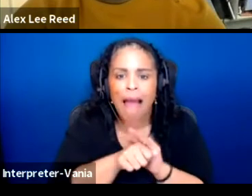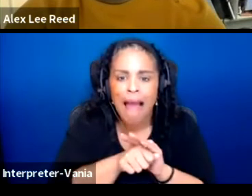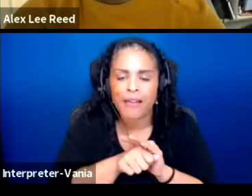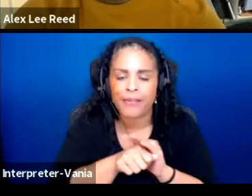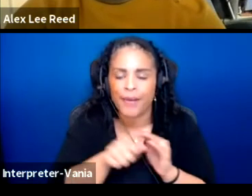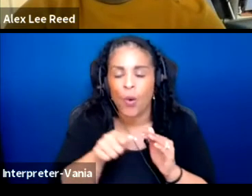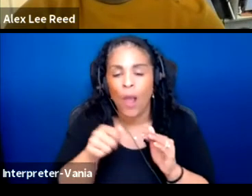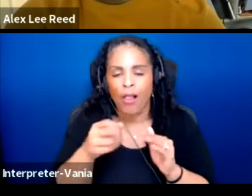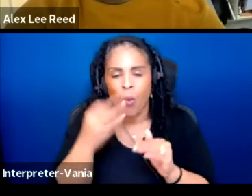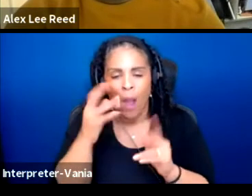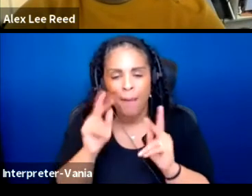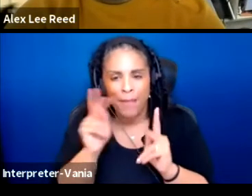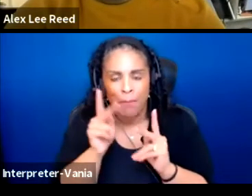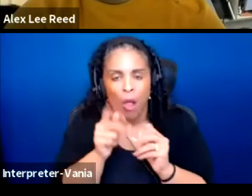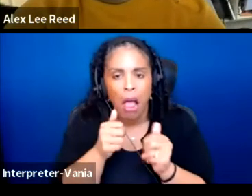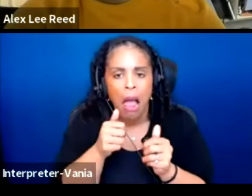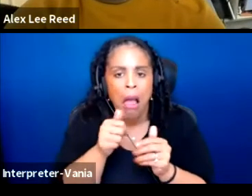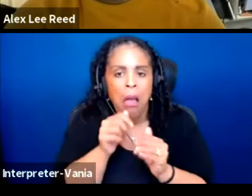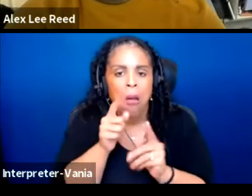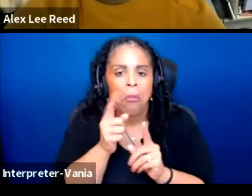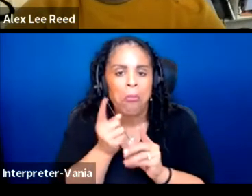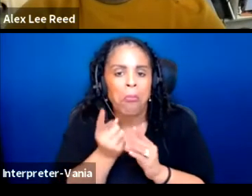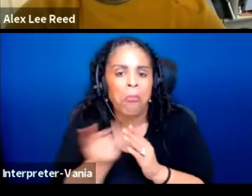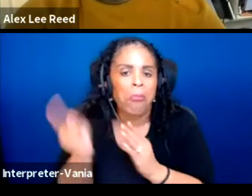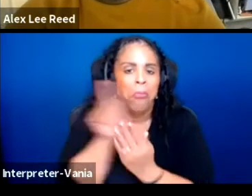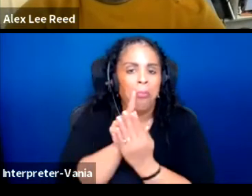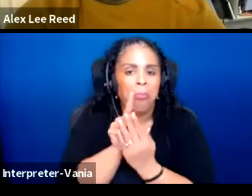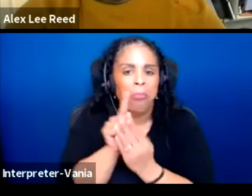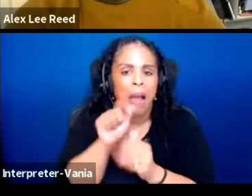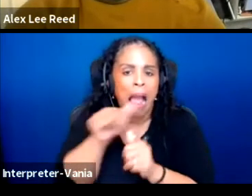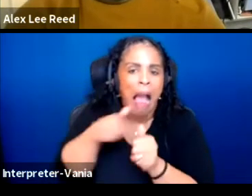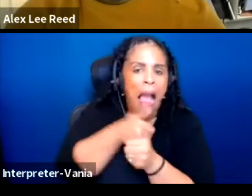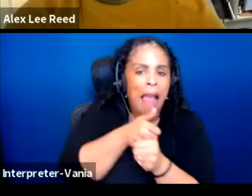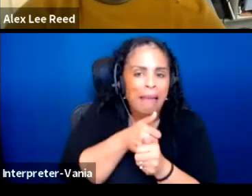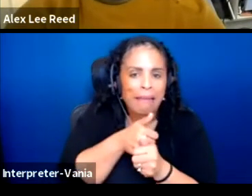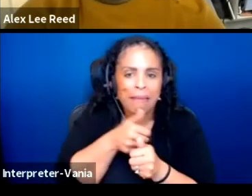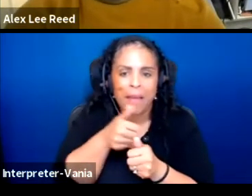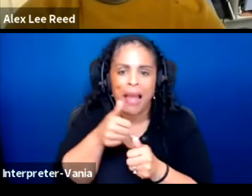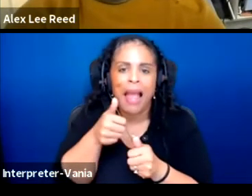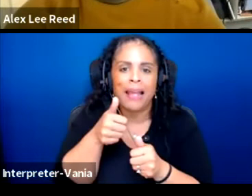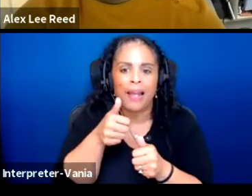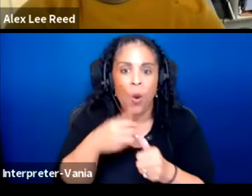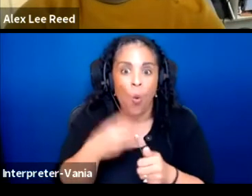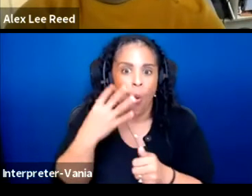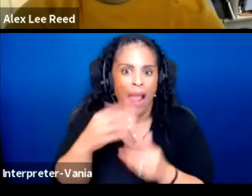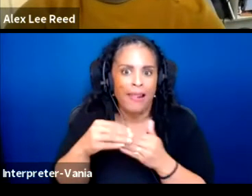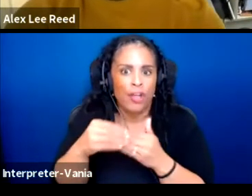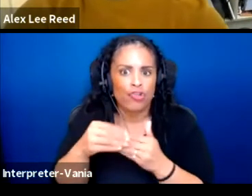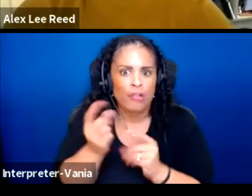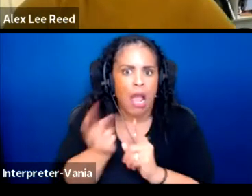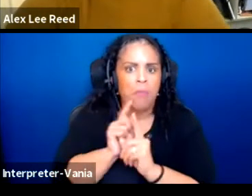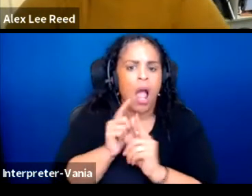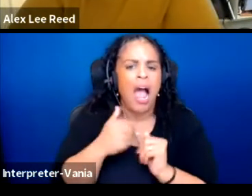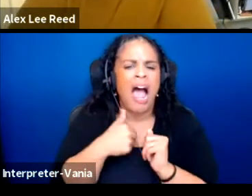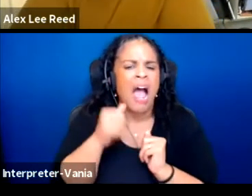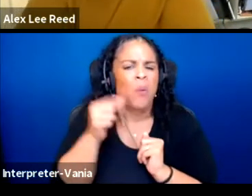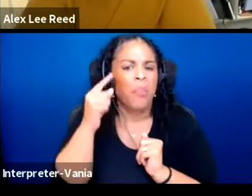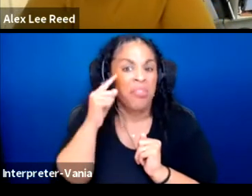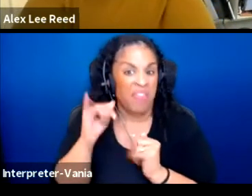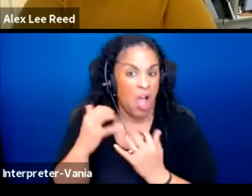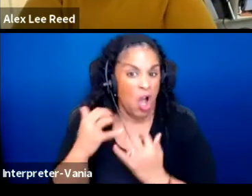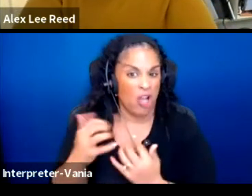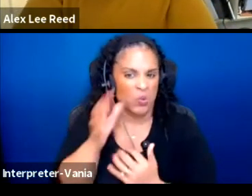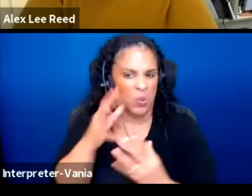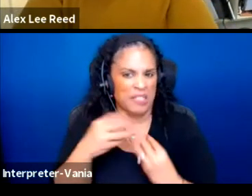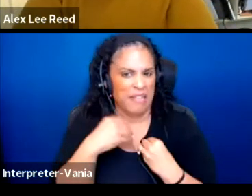the thing that white people hide behind is that, or white leaders hide behind, is that I don't think our audiences will